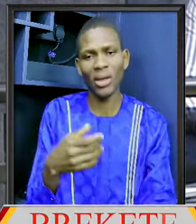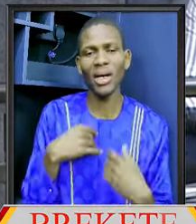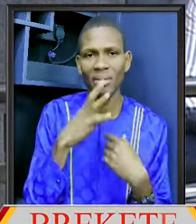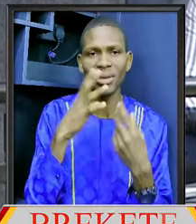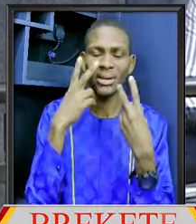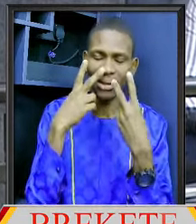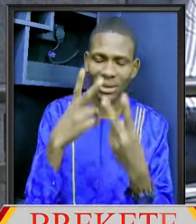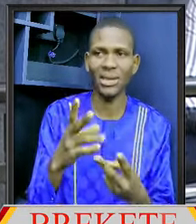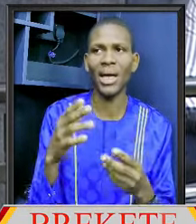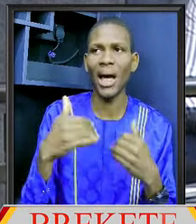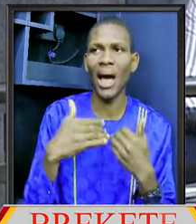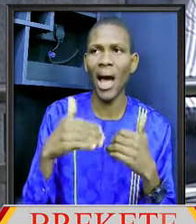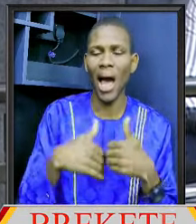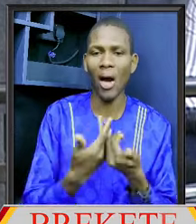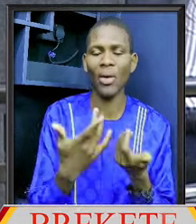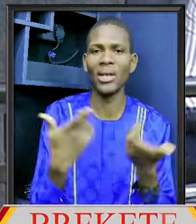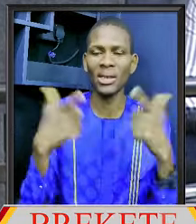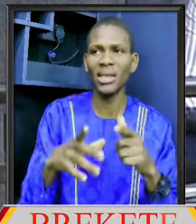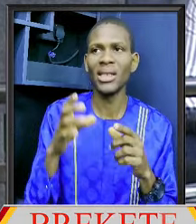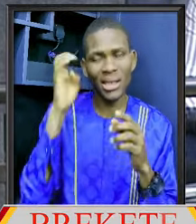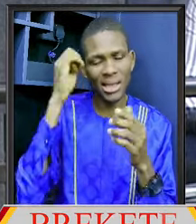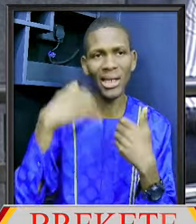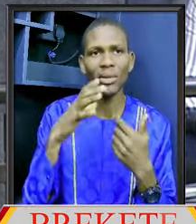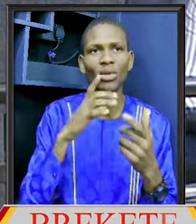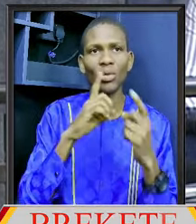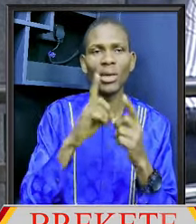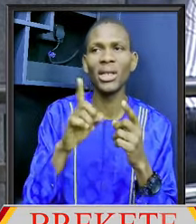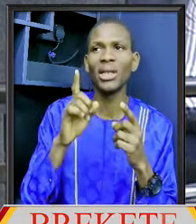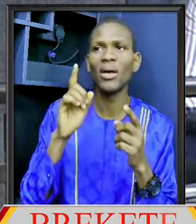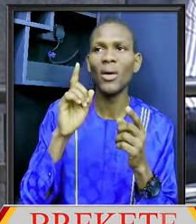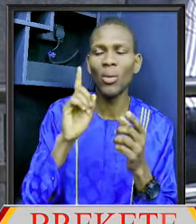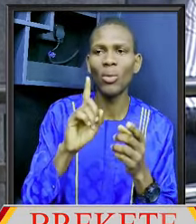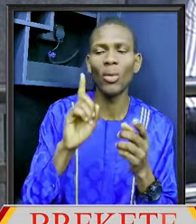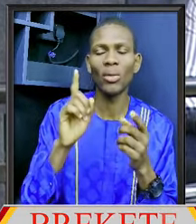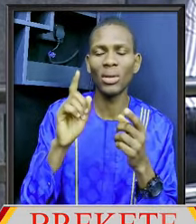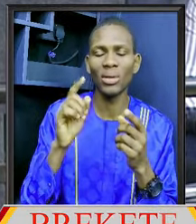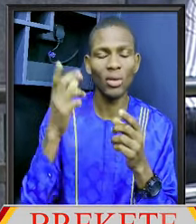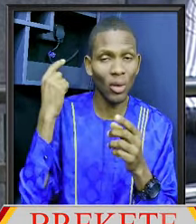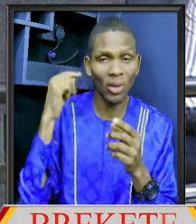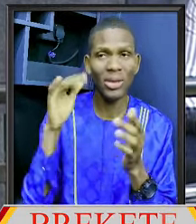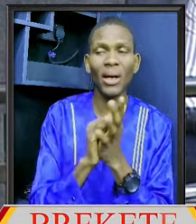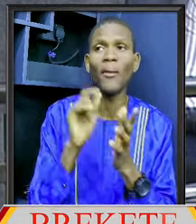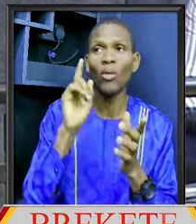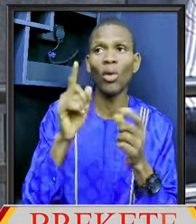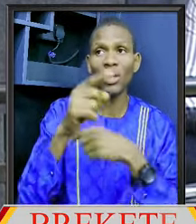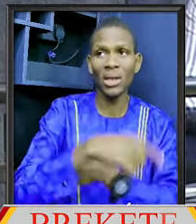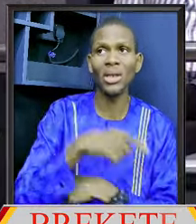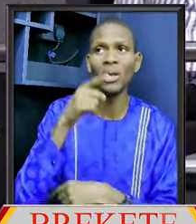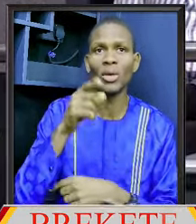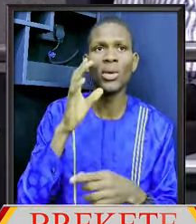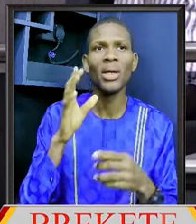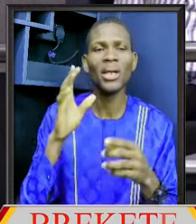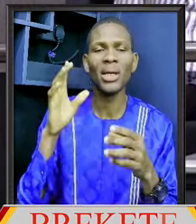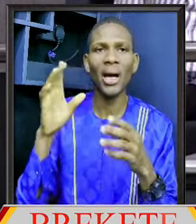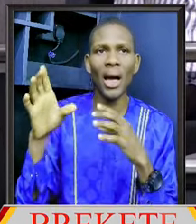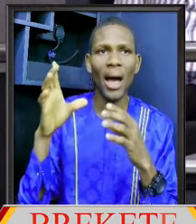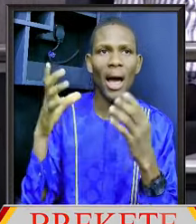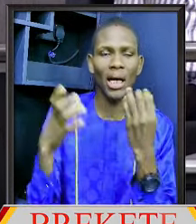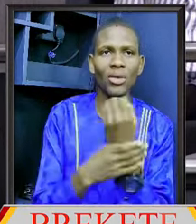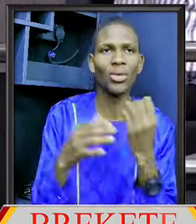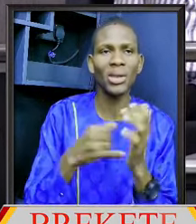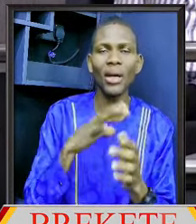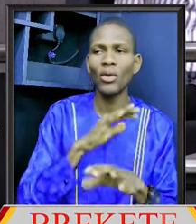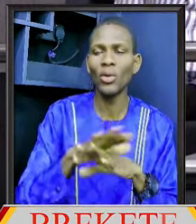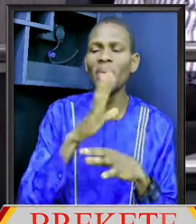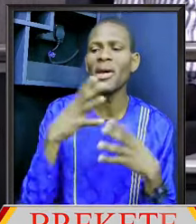you don't learn, you don't see as it happen, and you don't talk and say one day you go handle this program. And I said, don't be afraid